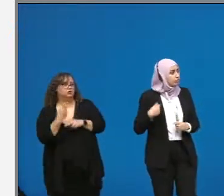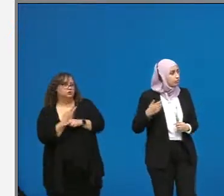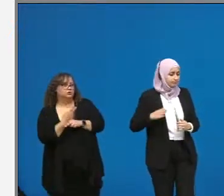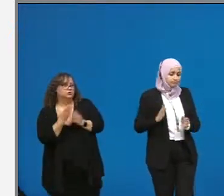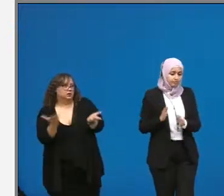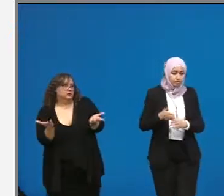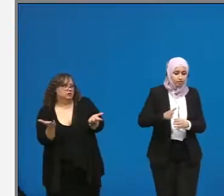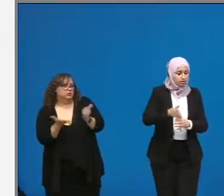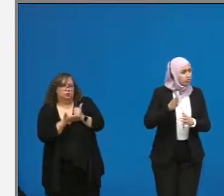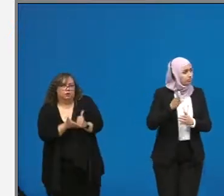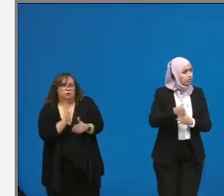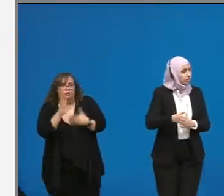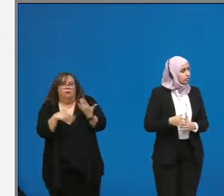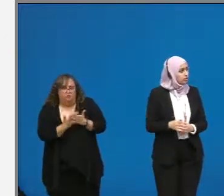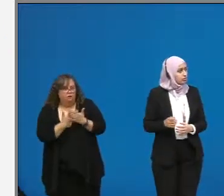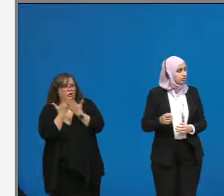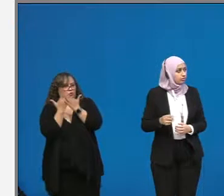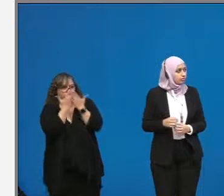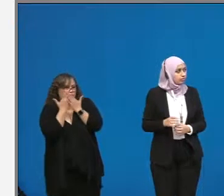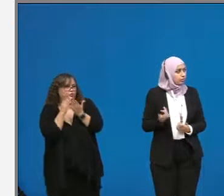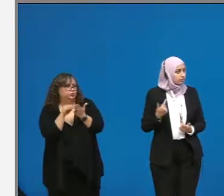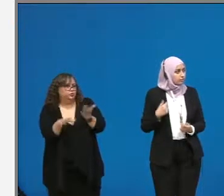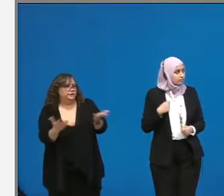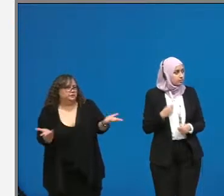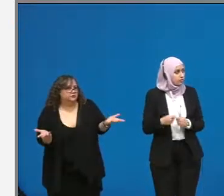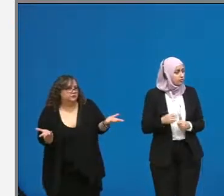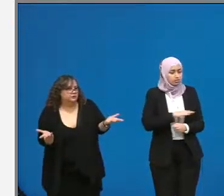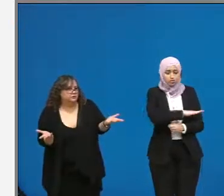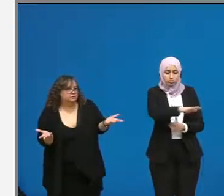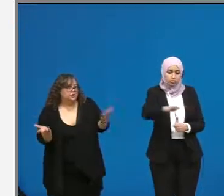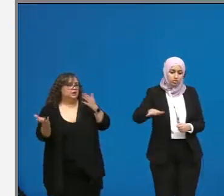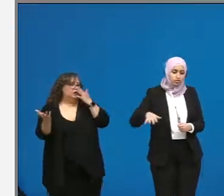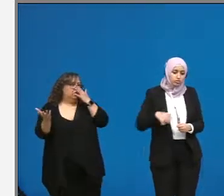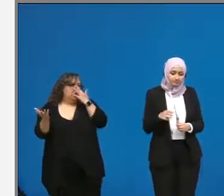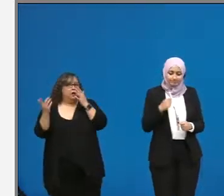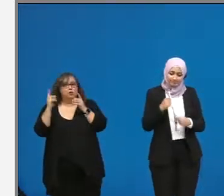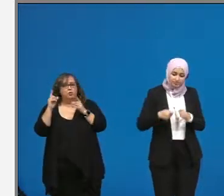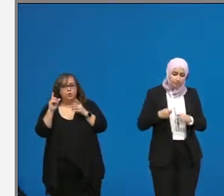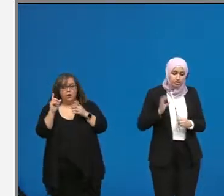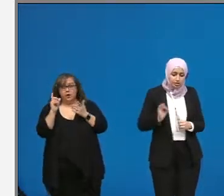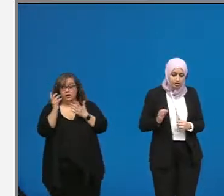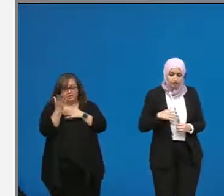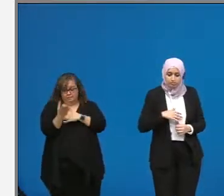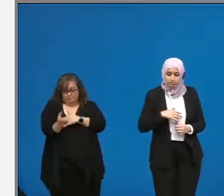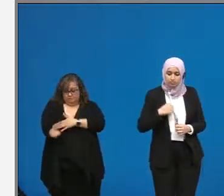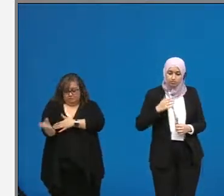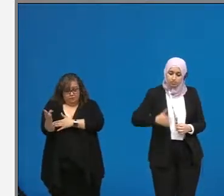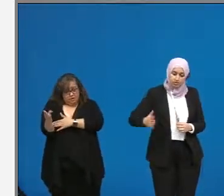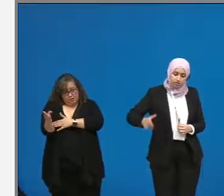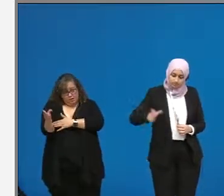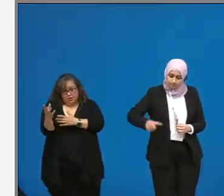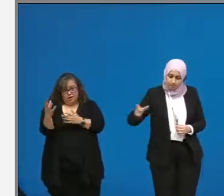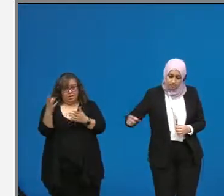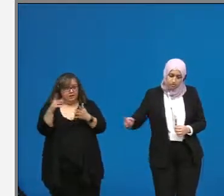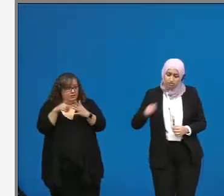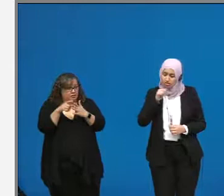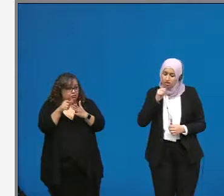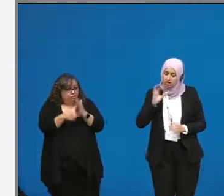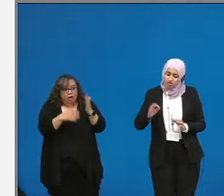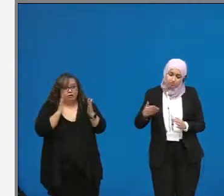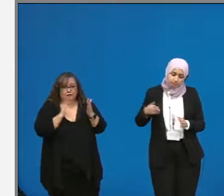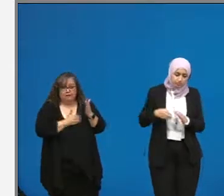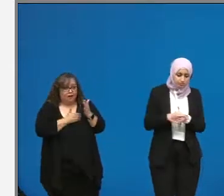help all students. And that was a theme that we heard very clearly spelled out at the start of the conference here today, that irrespective of your